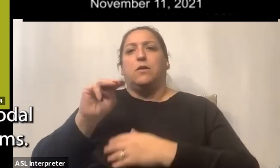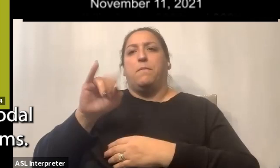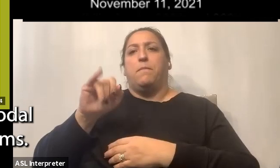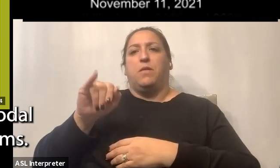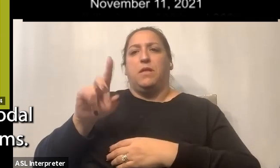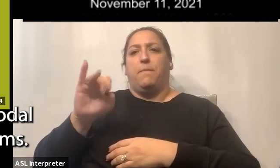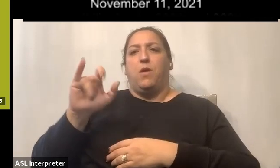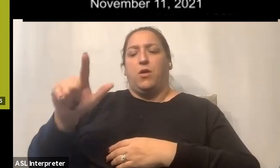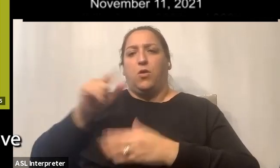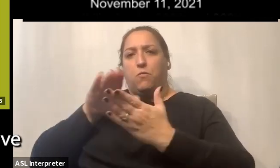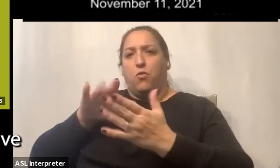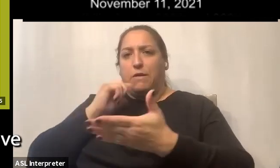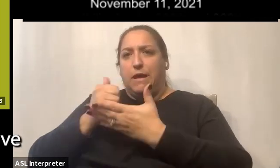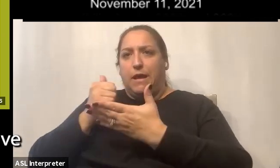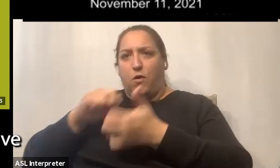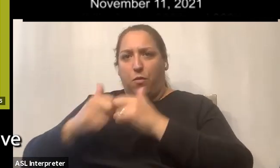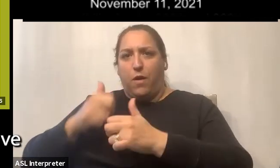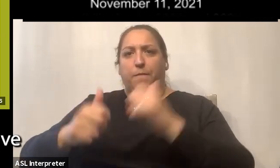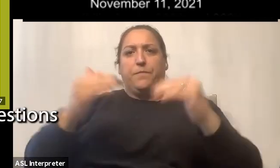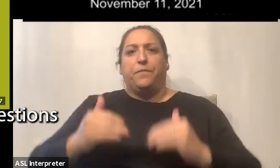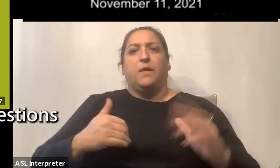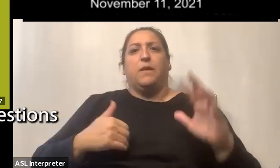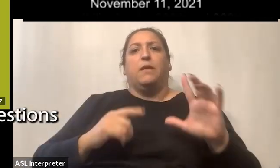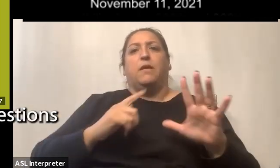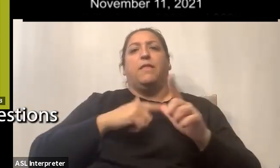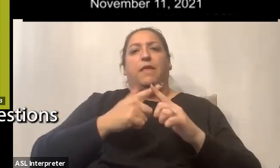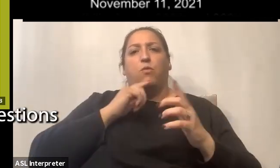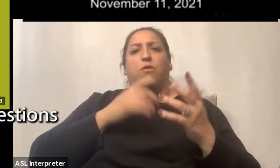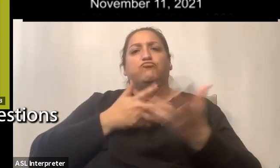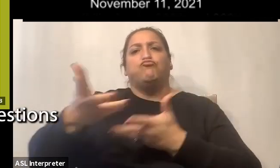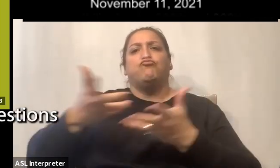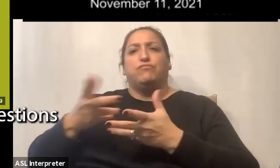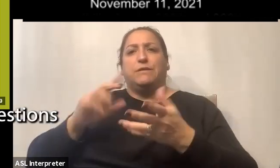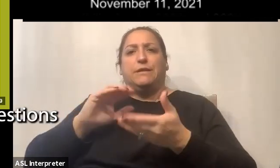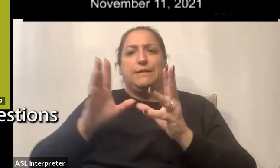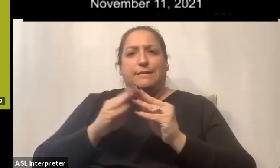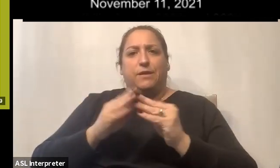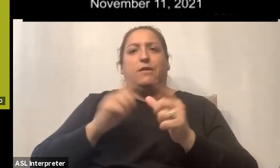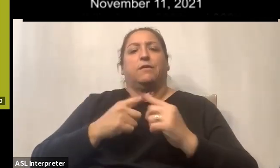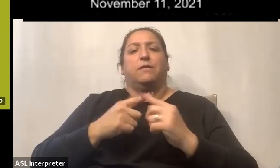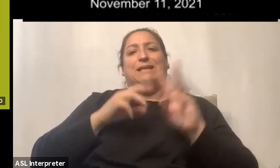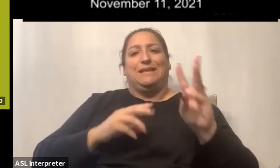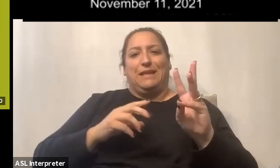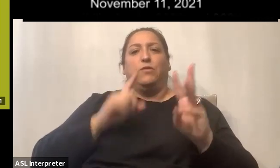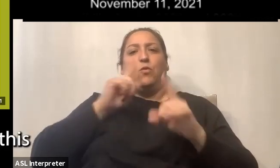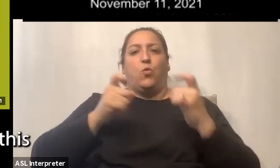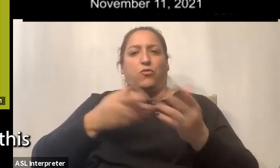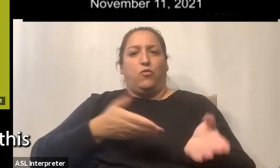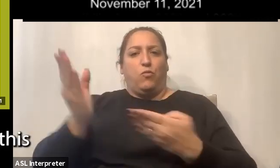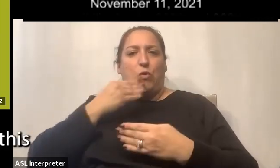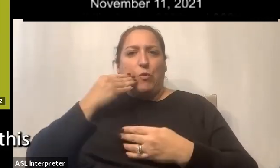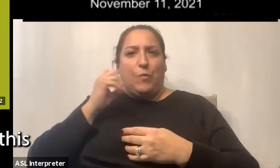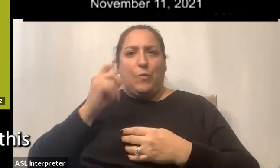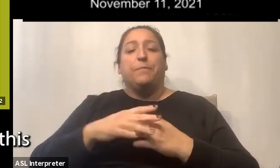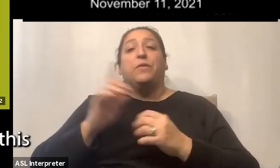help these problems. Then we'll have a small interactive session, and then we'll end with some questions to take home. So